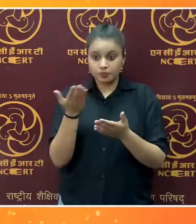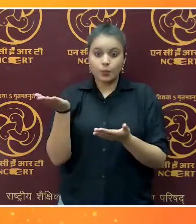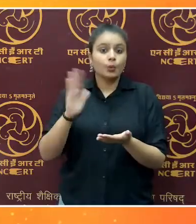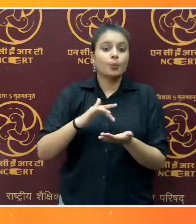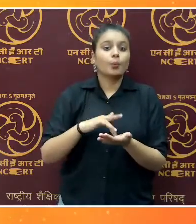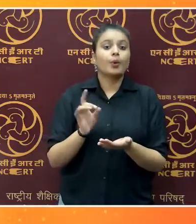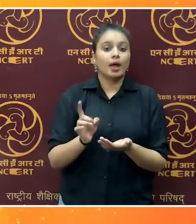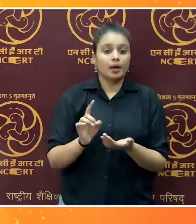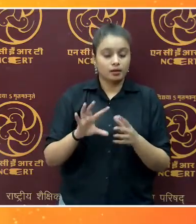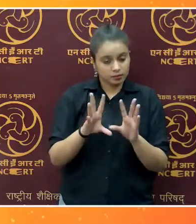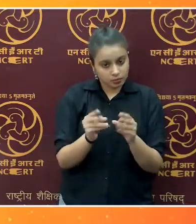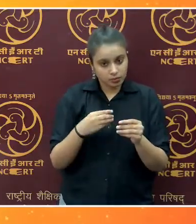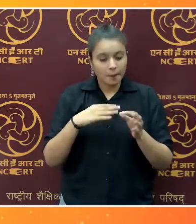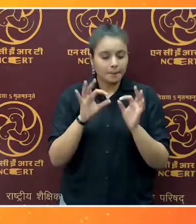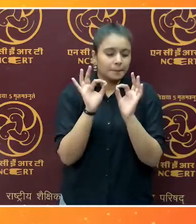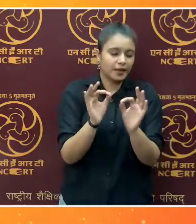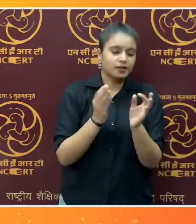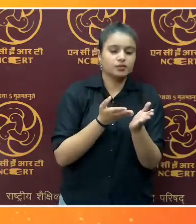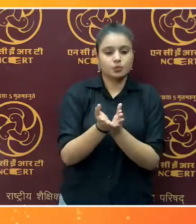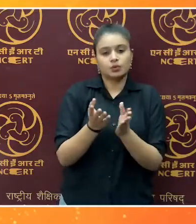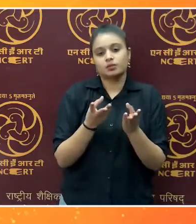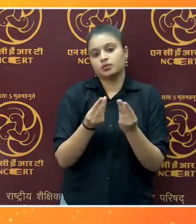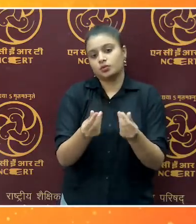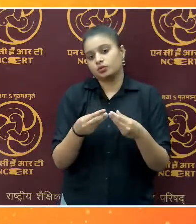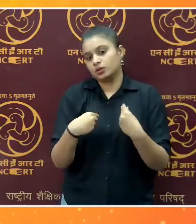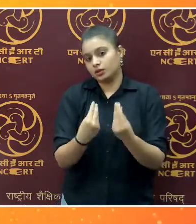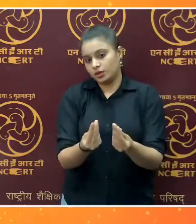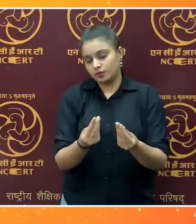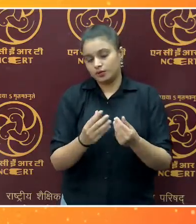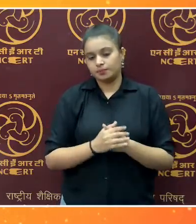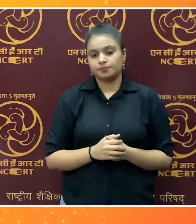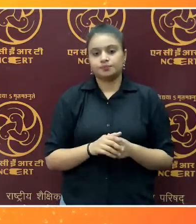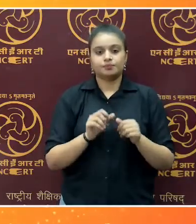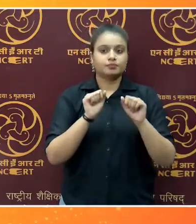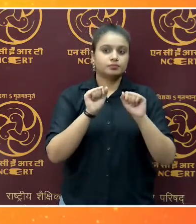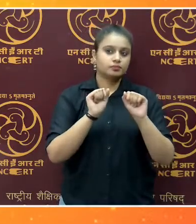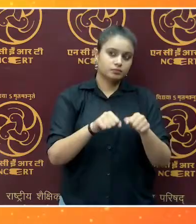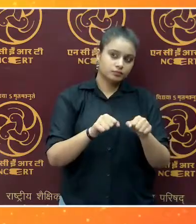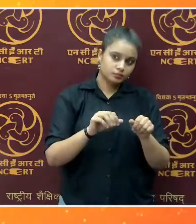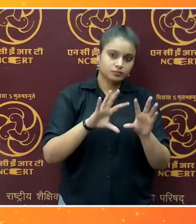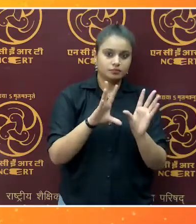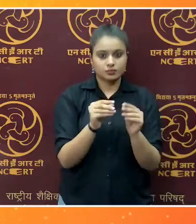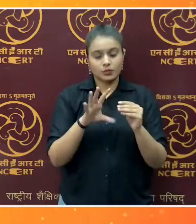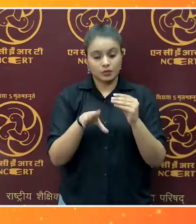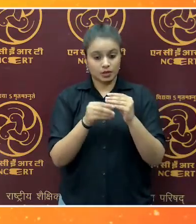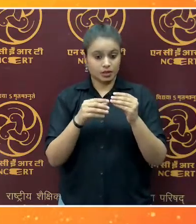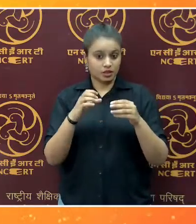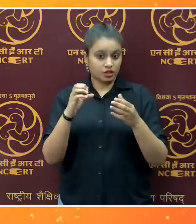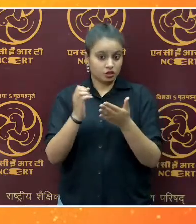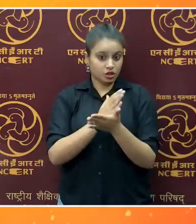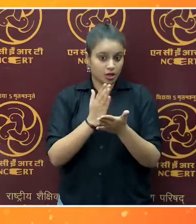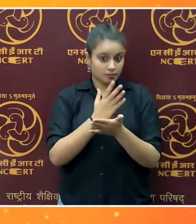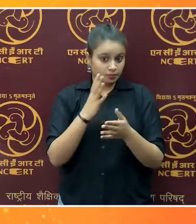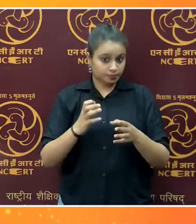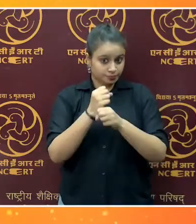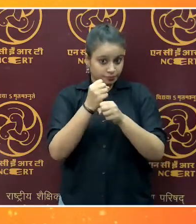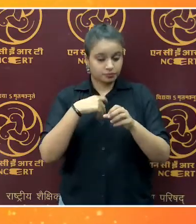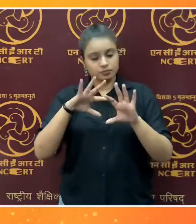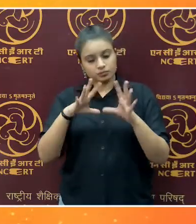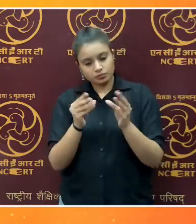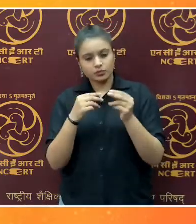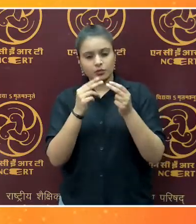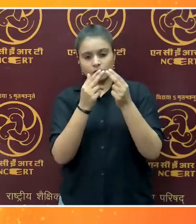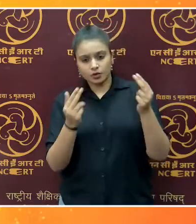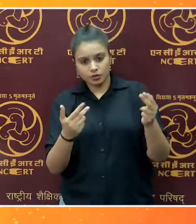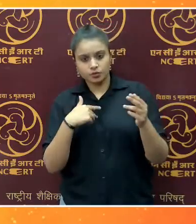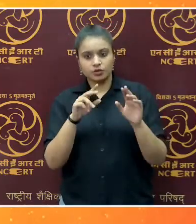order to give the best possible solution. Exactly. And the point that this chapter, on all these stories, the set